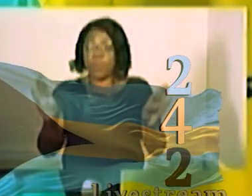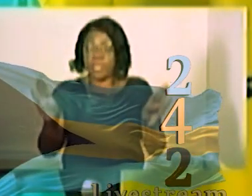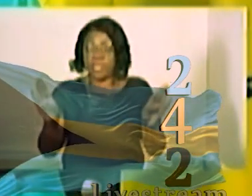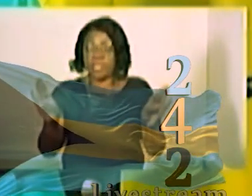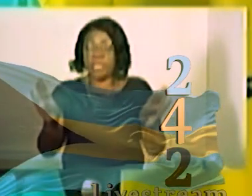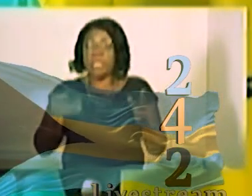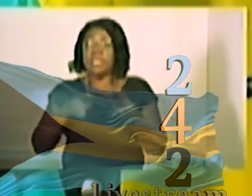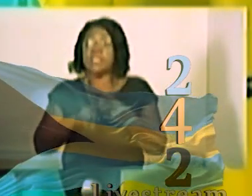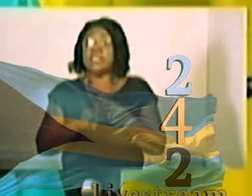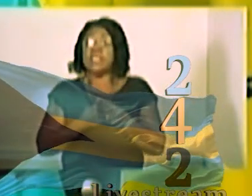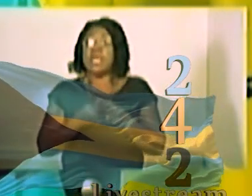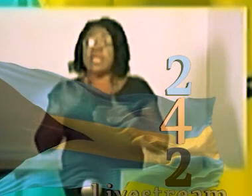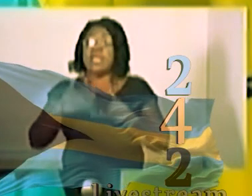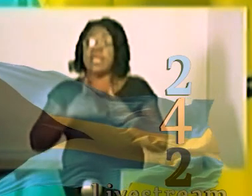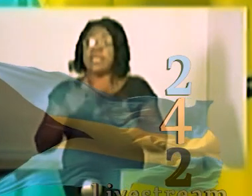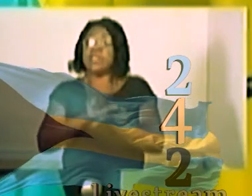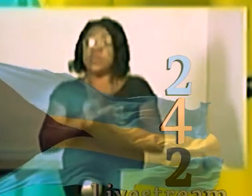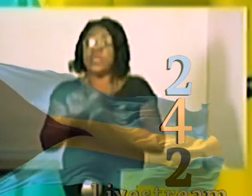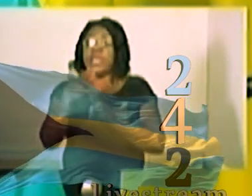Starting next weekend,